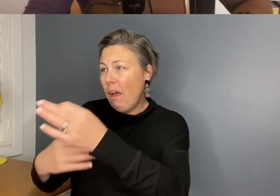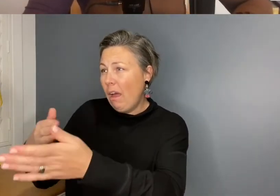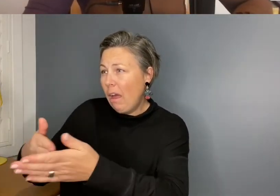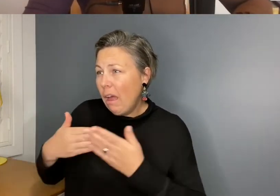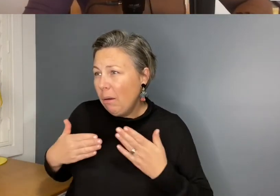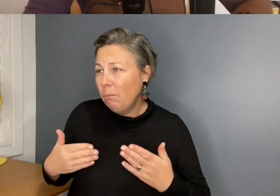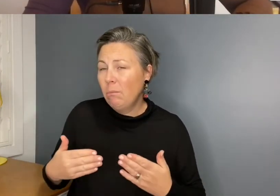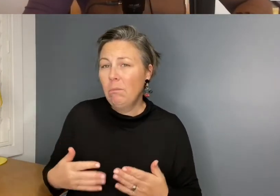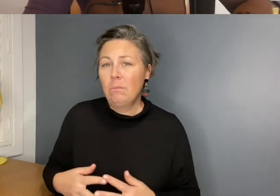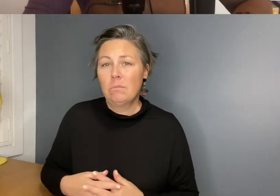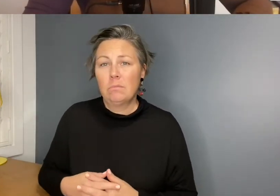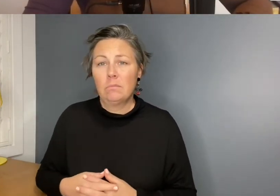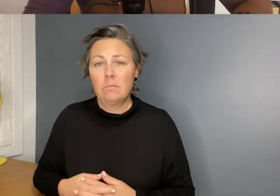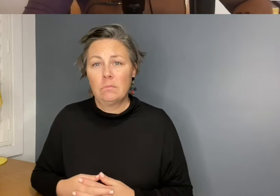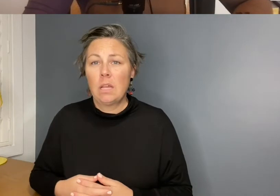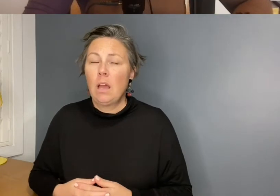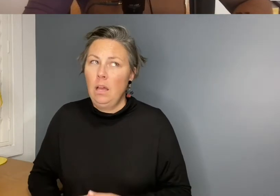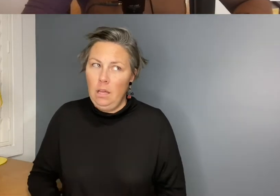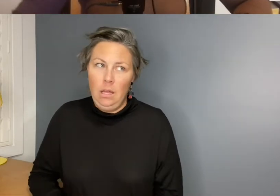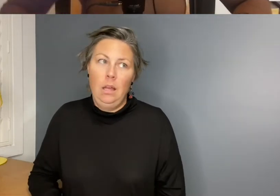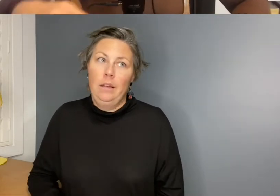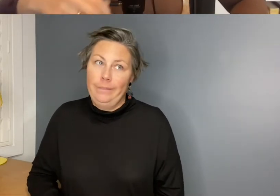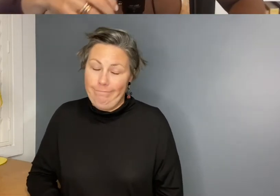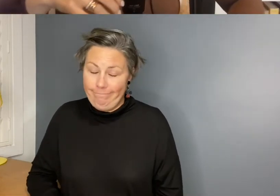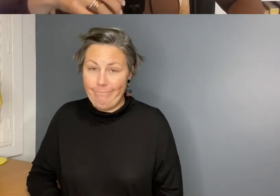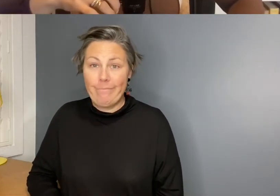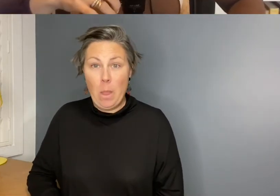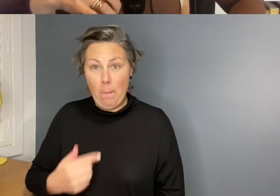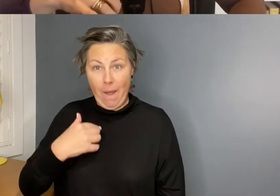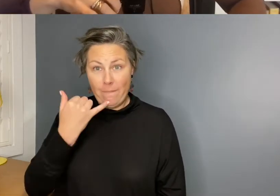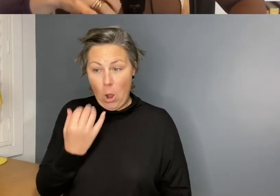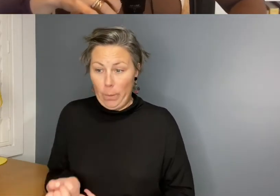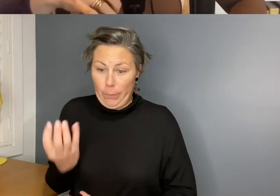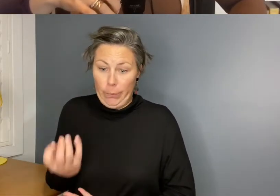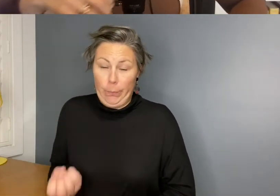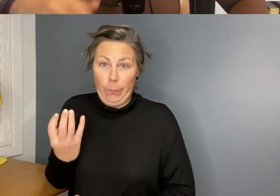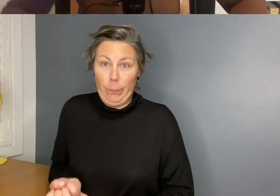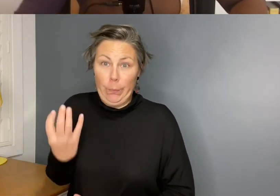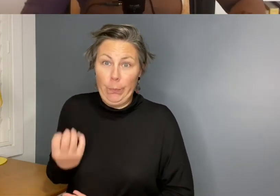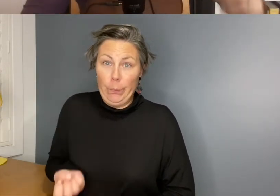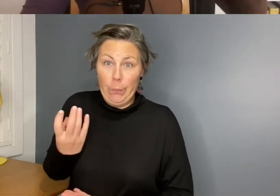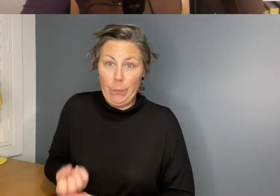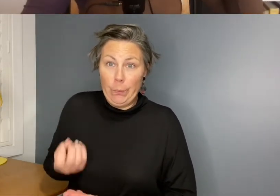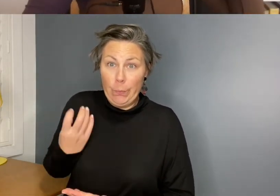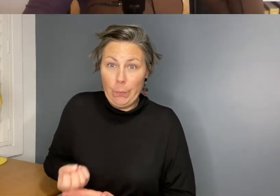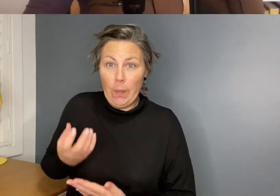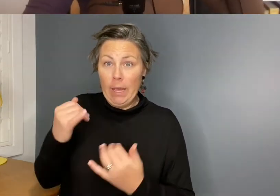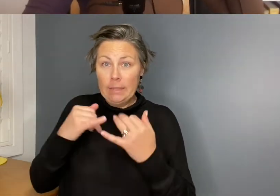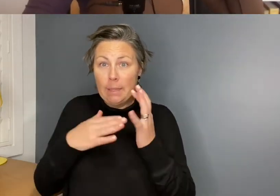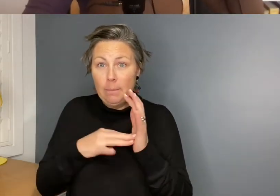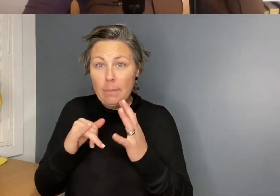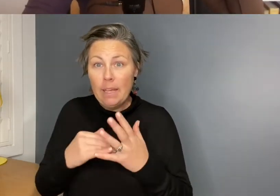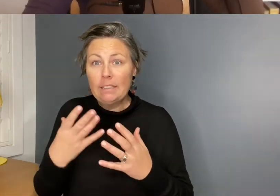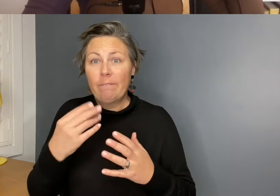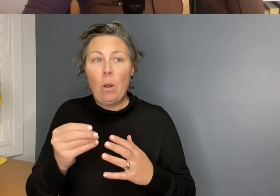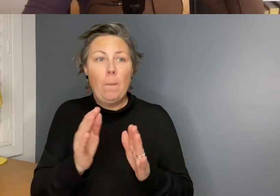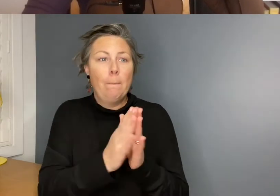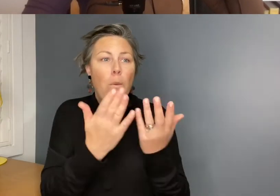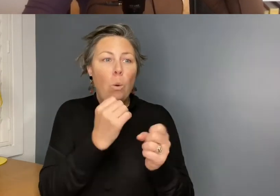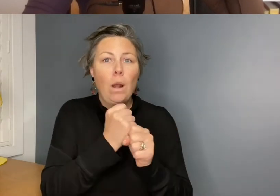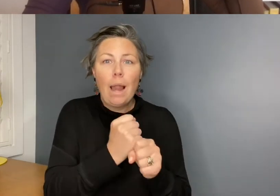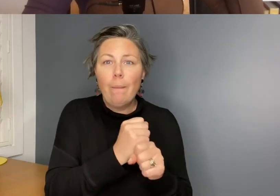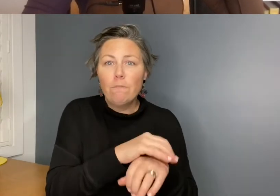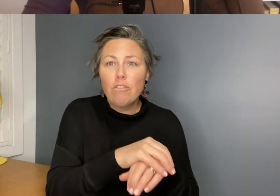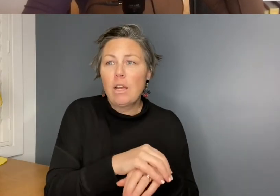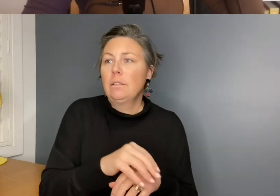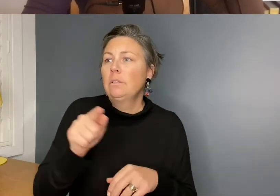illnesses lately? Absolutely. My phone is completely blowing up Yeah. with messages from my book club friends and my school mum